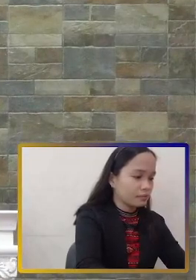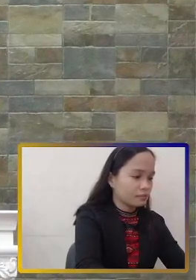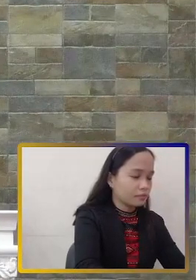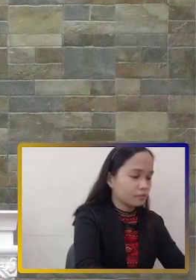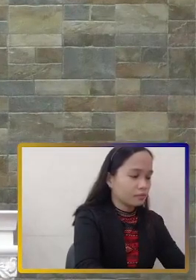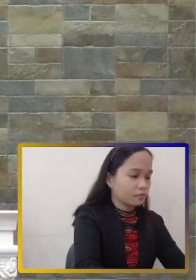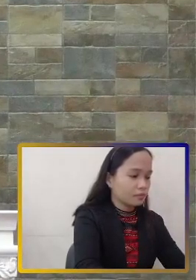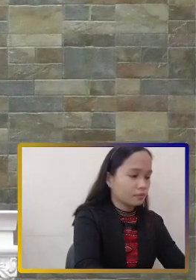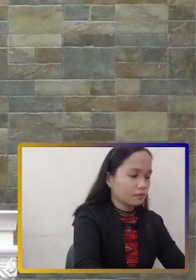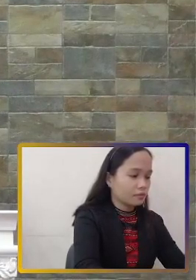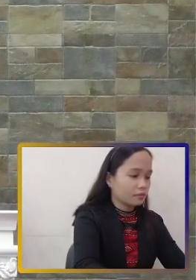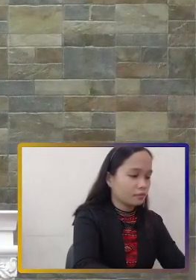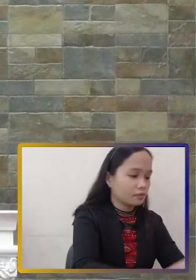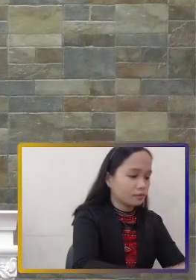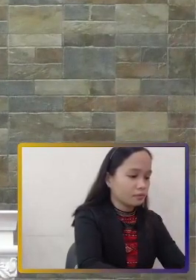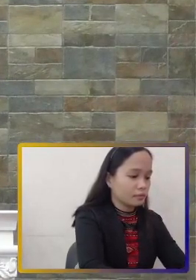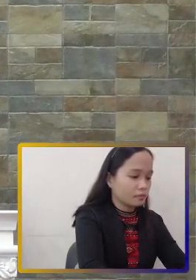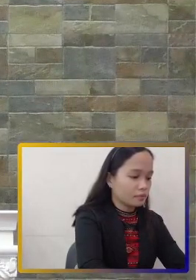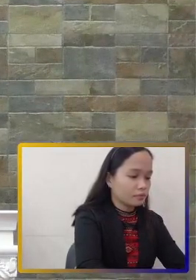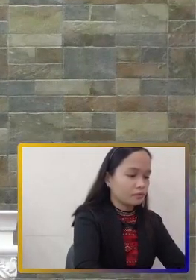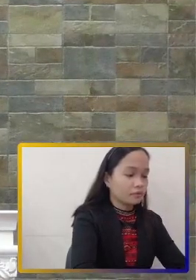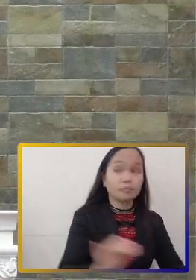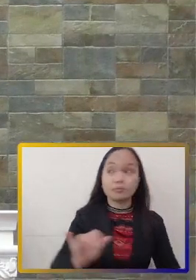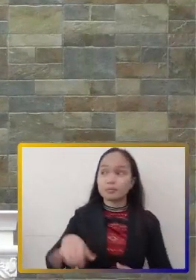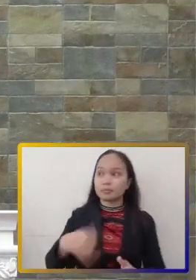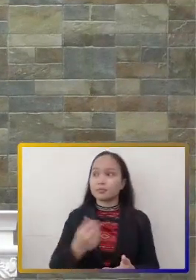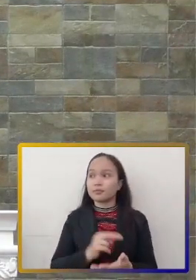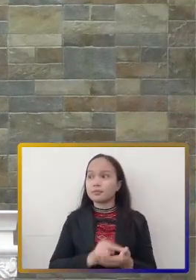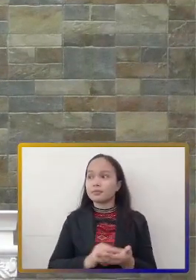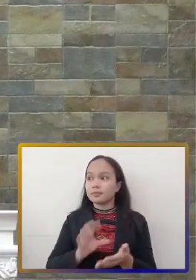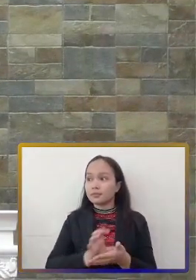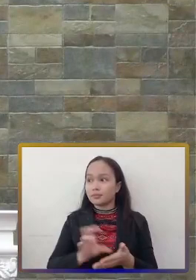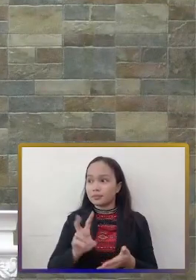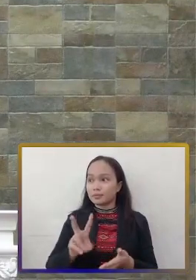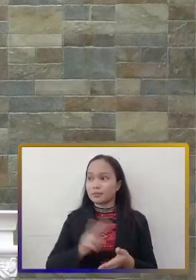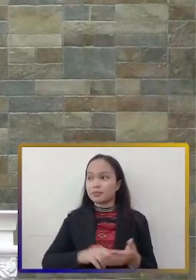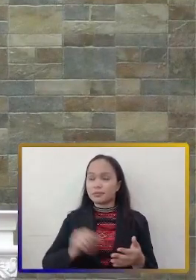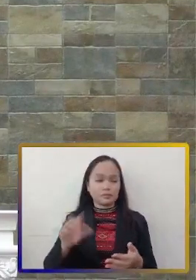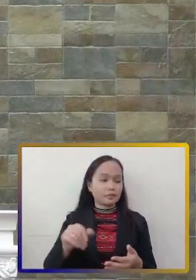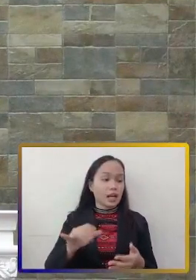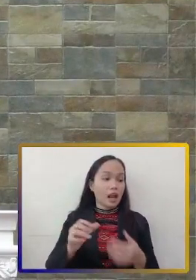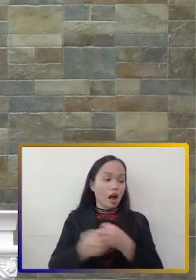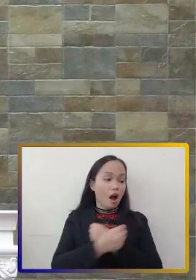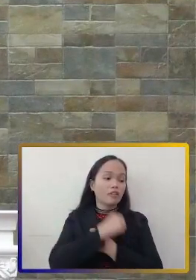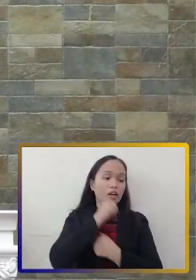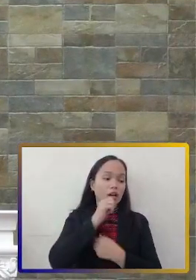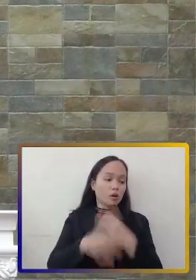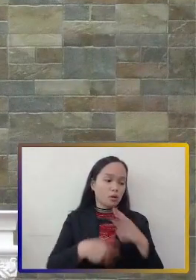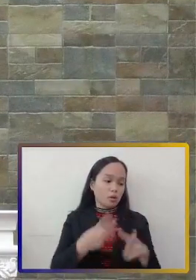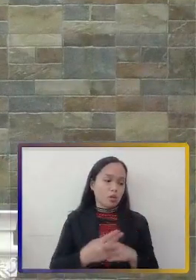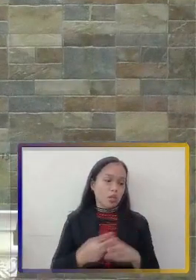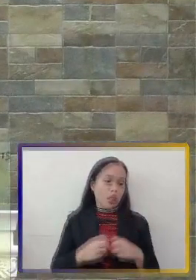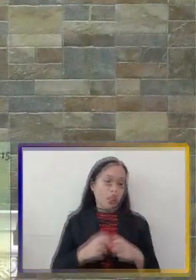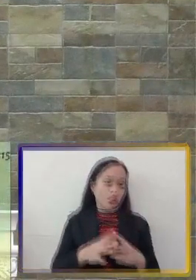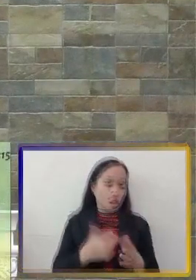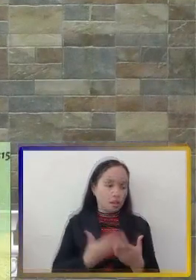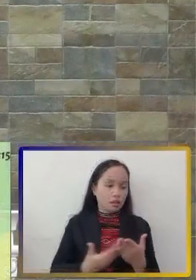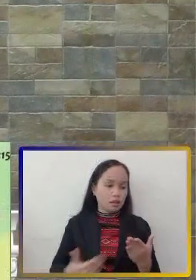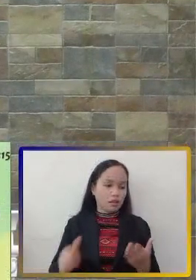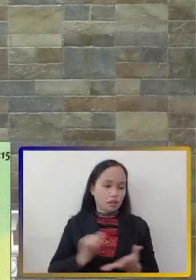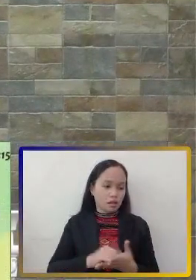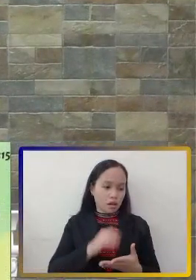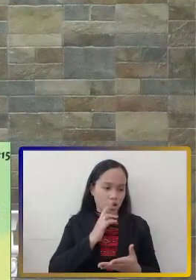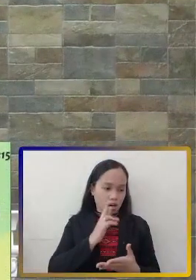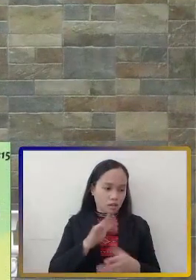world. 1 John, chapter 2, verse number 15. Love not the world, neither the things that are in